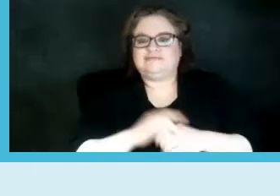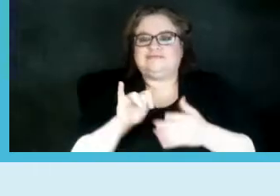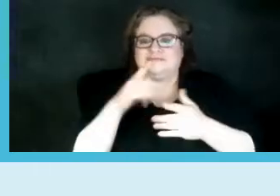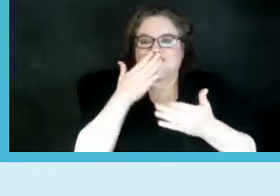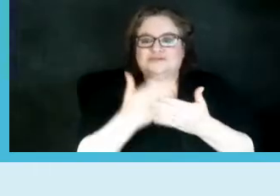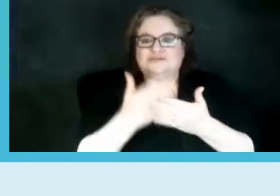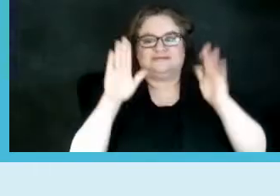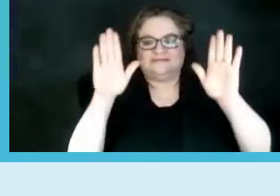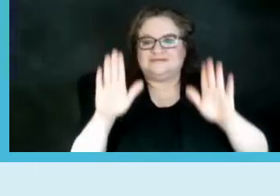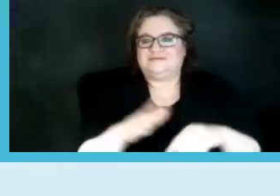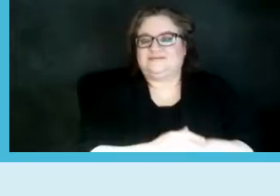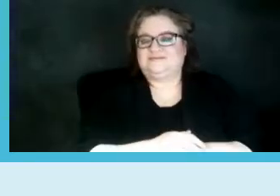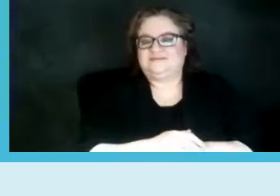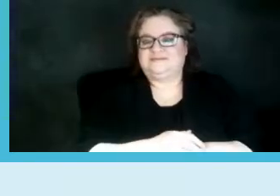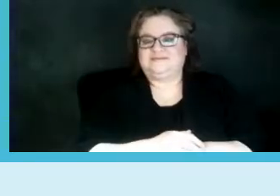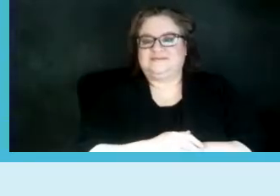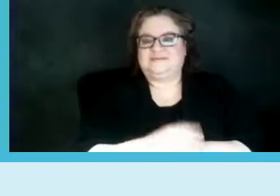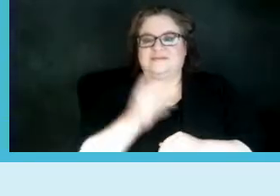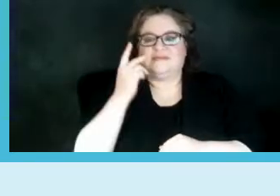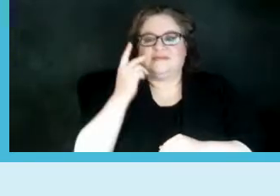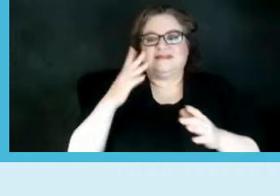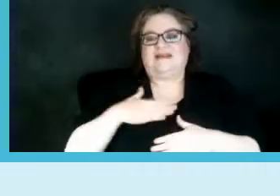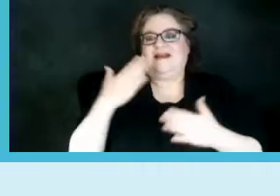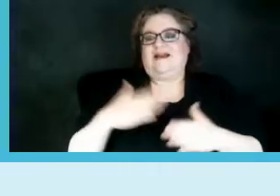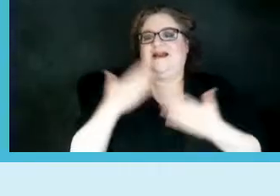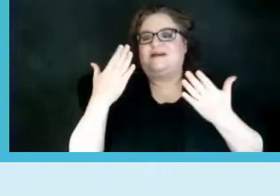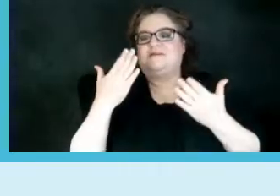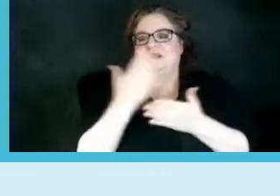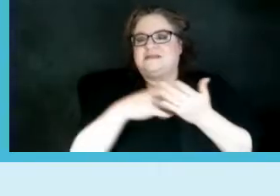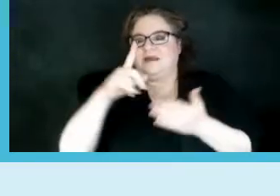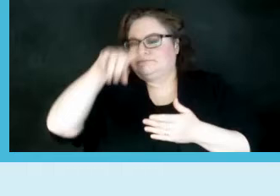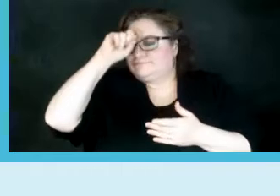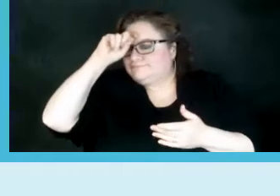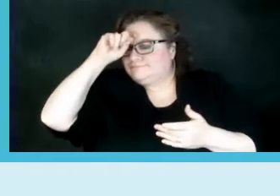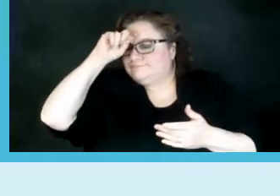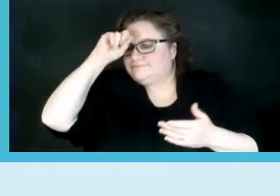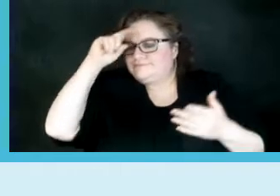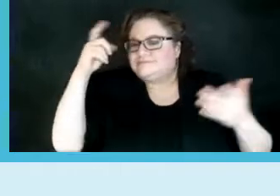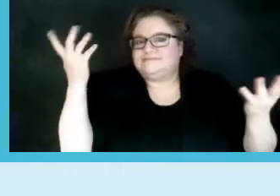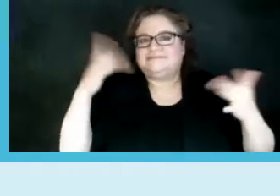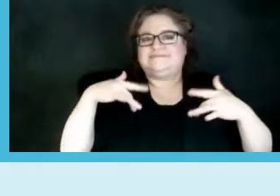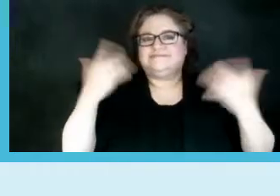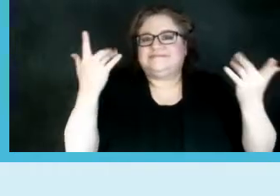great. See some happy, some questioning, like, what is going